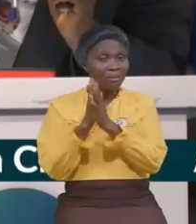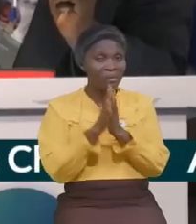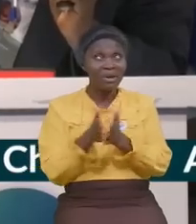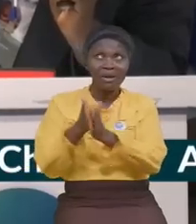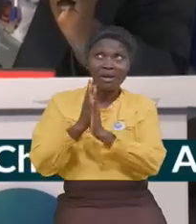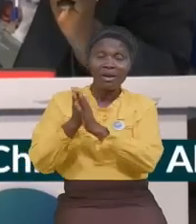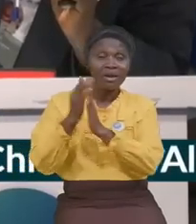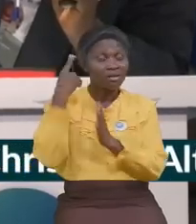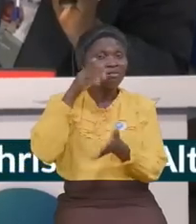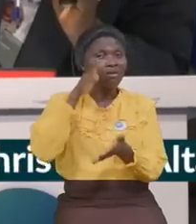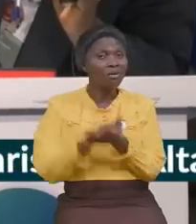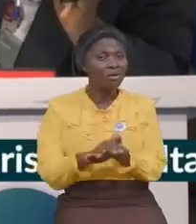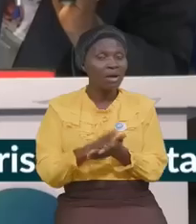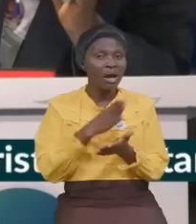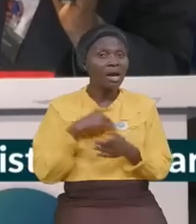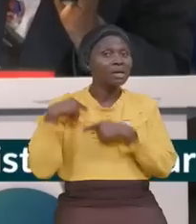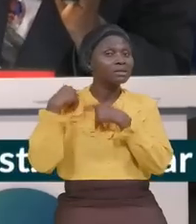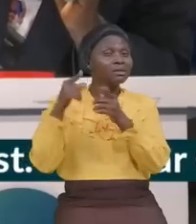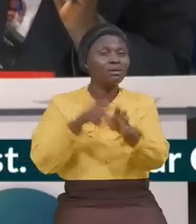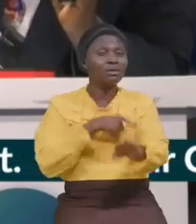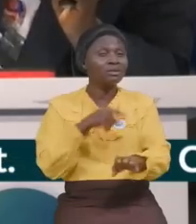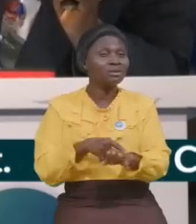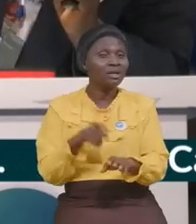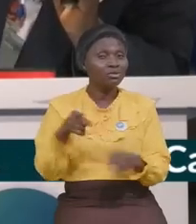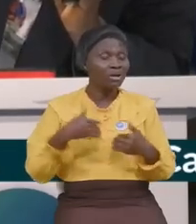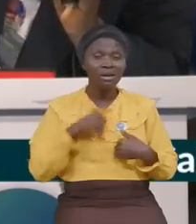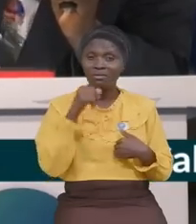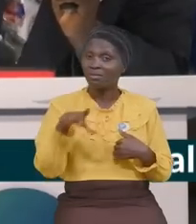seeing the right man or the right woman.